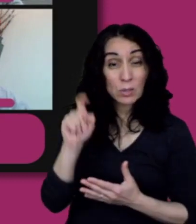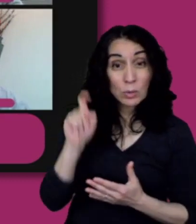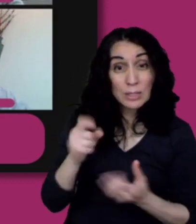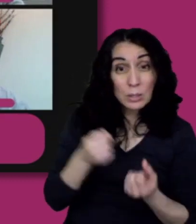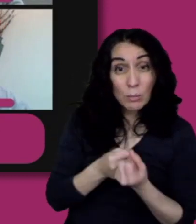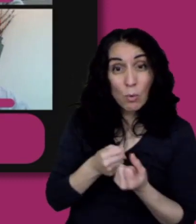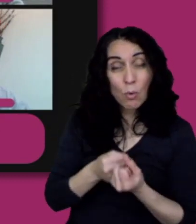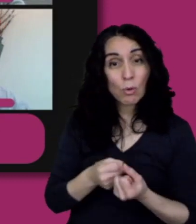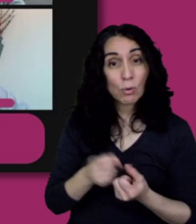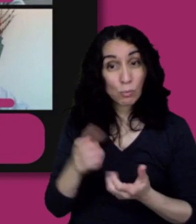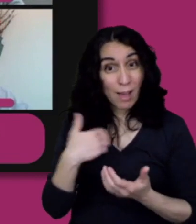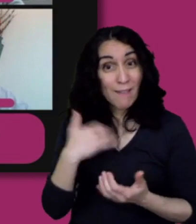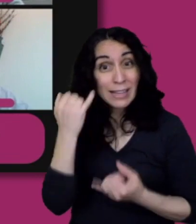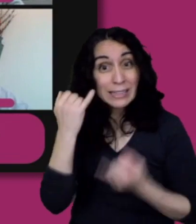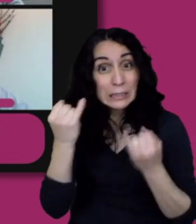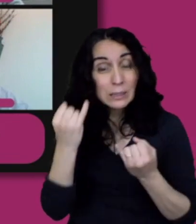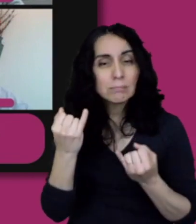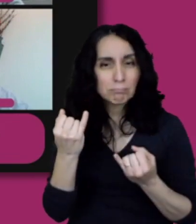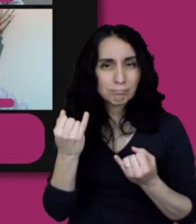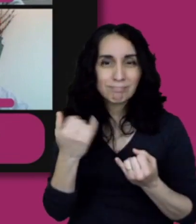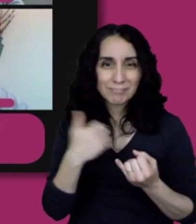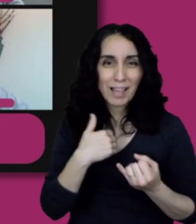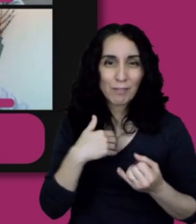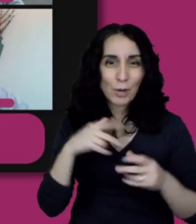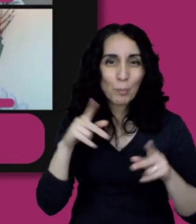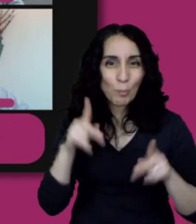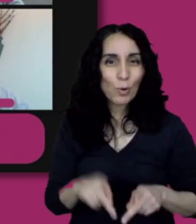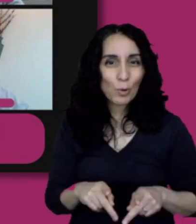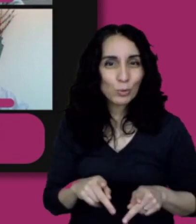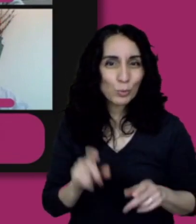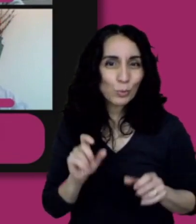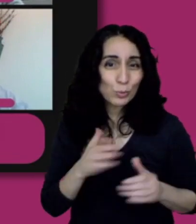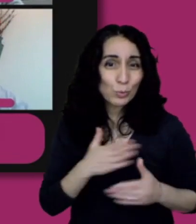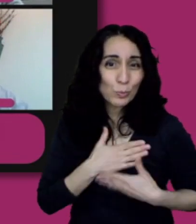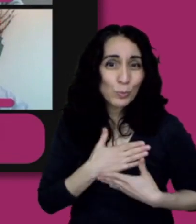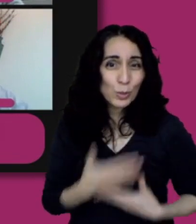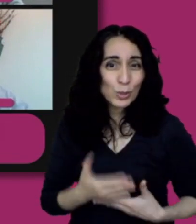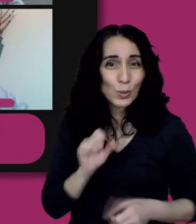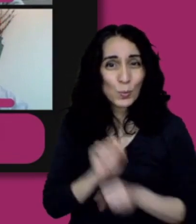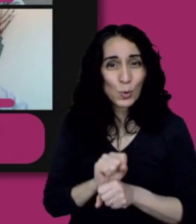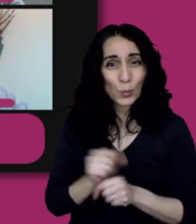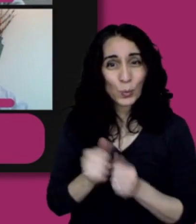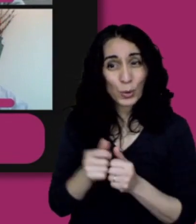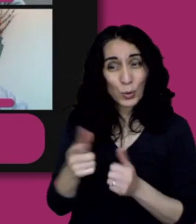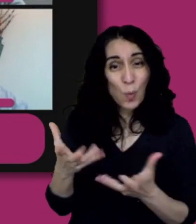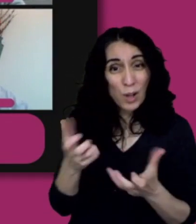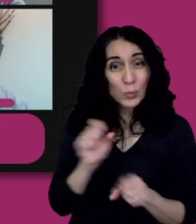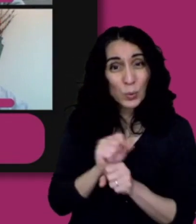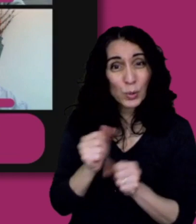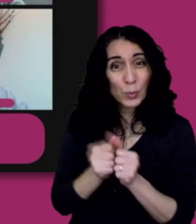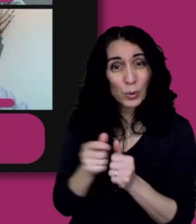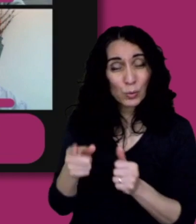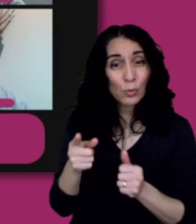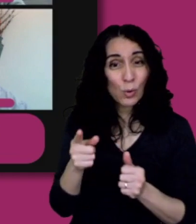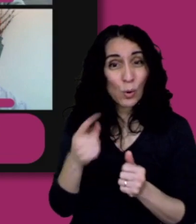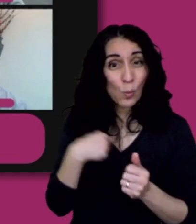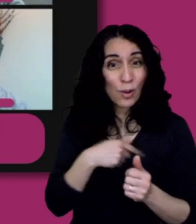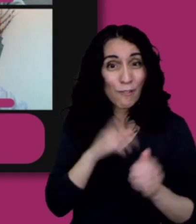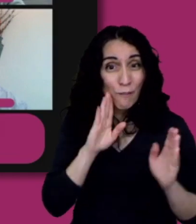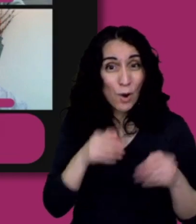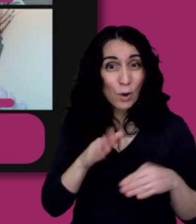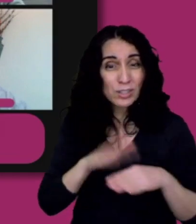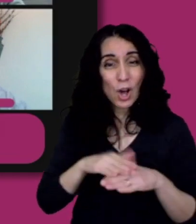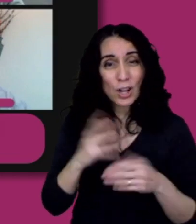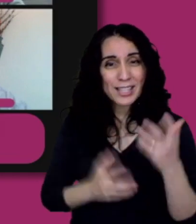if they need some support, if they have ideas, there's somebody out there that would like to work with them, and that we're looking specifically